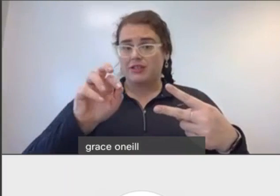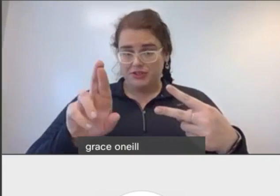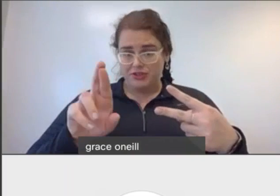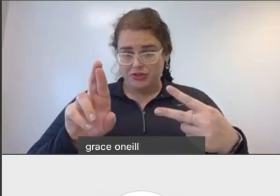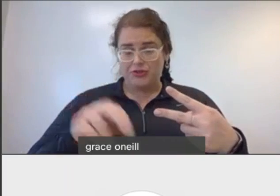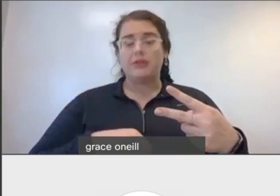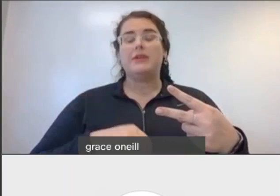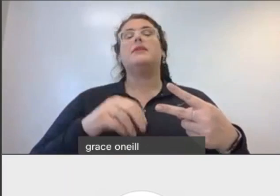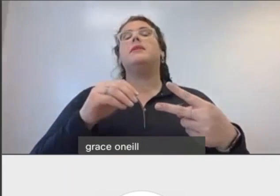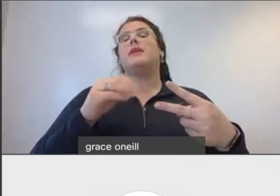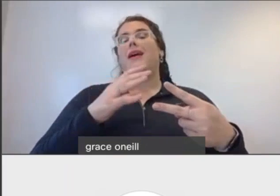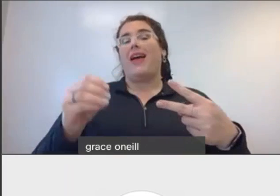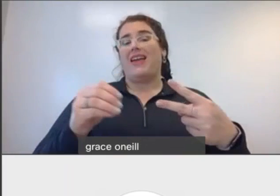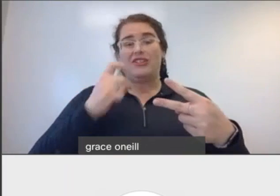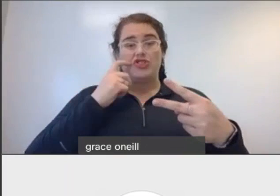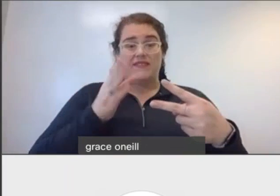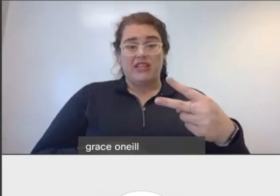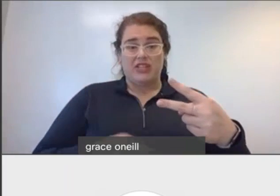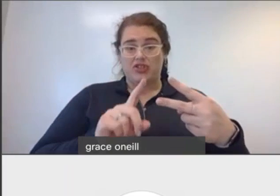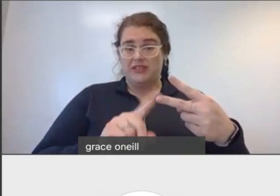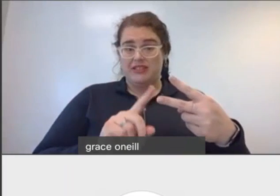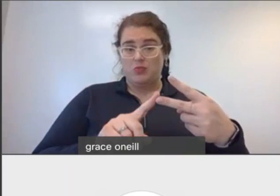get a booster. So,